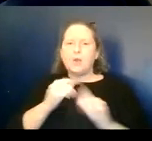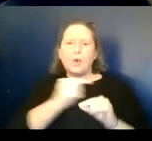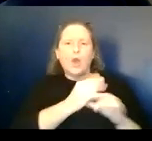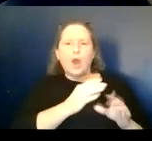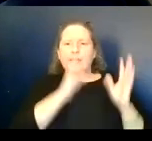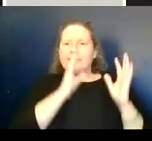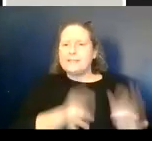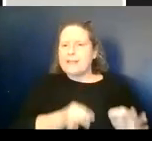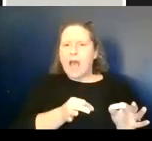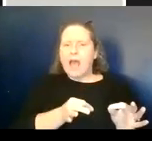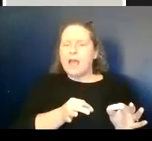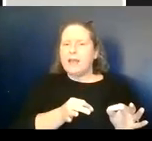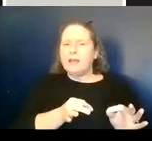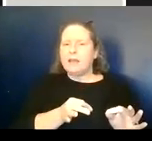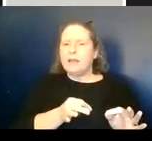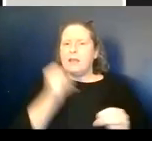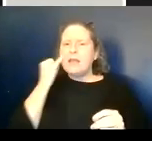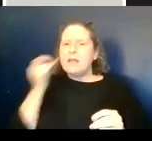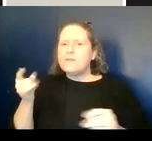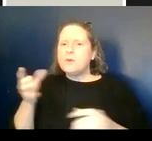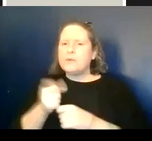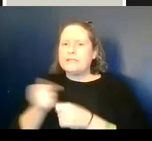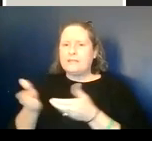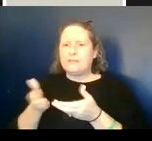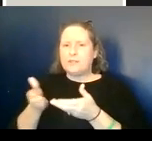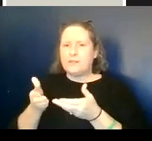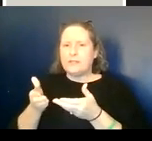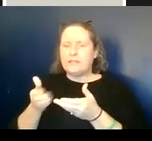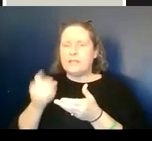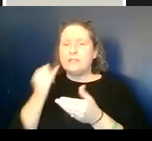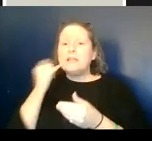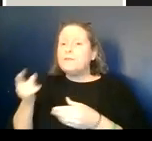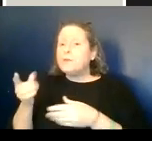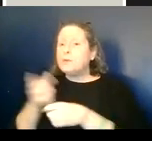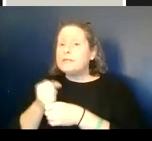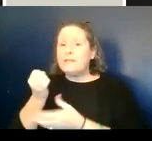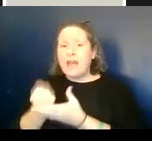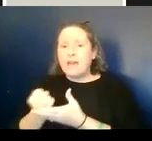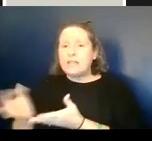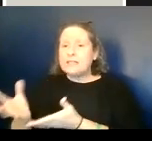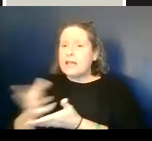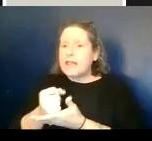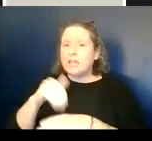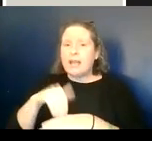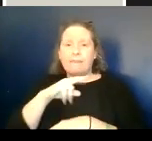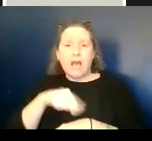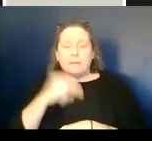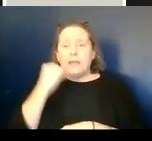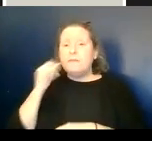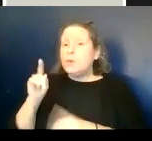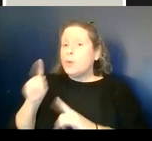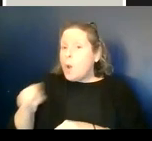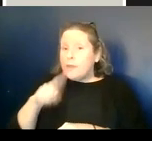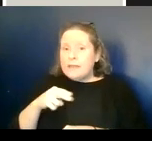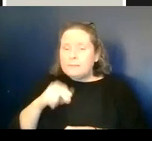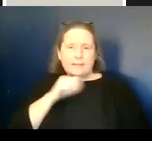decide if you receive services, if you receive evidence collection at the hospital, if you go to the hospital, if